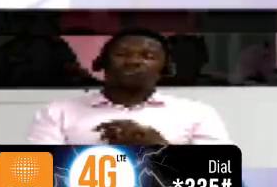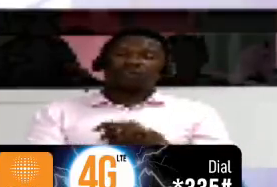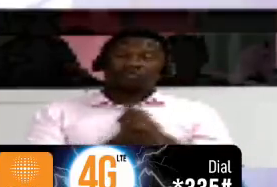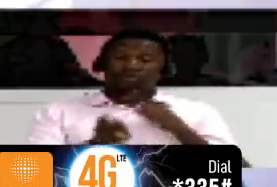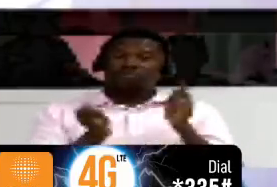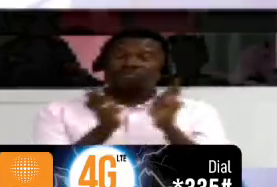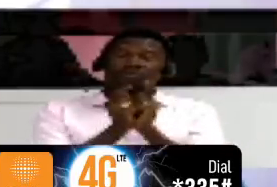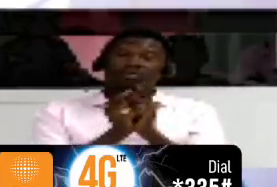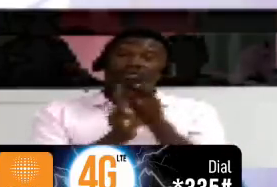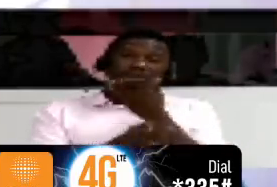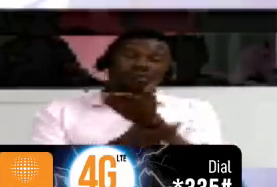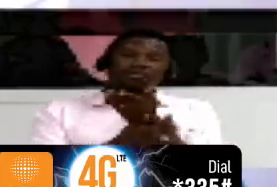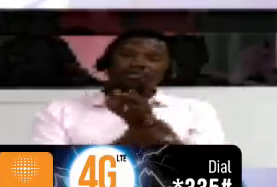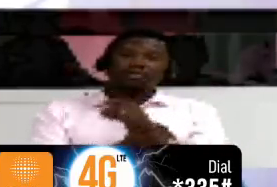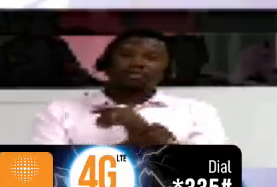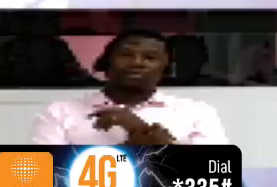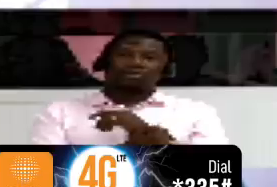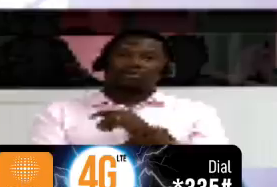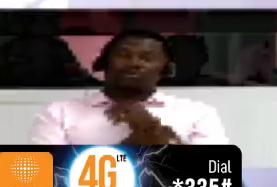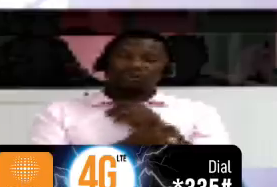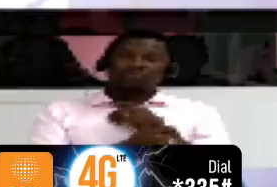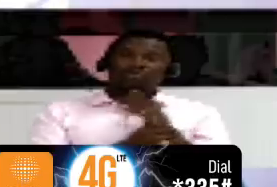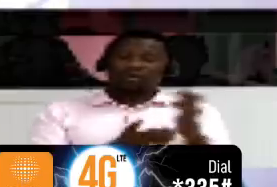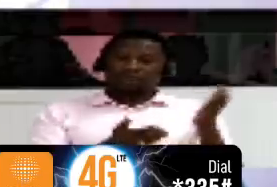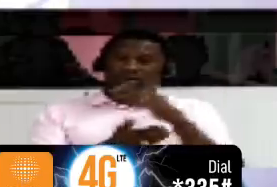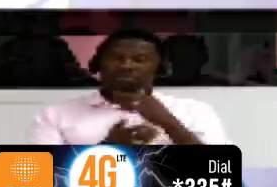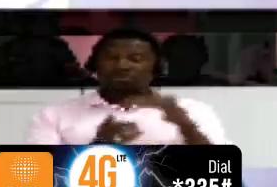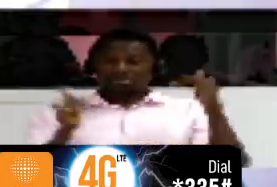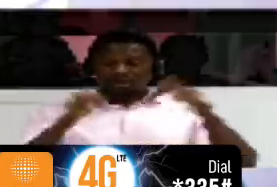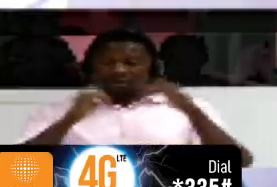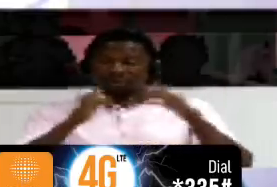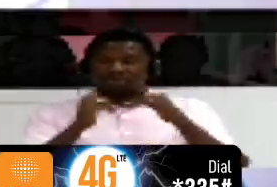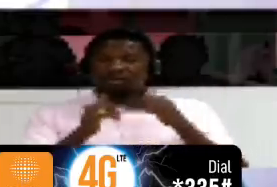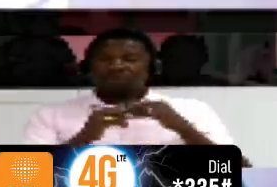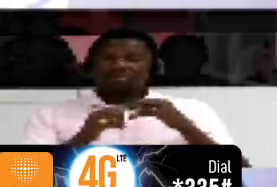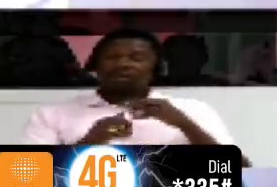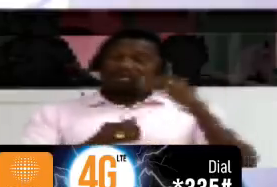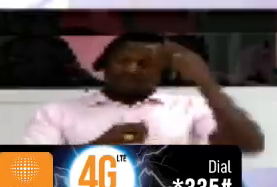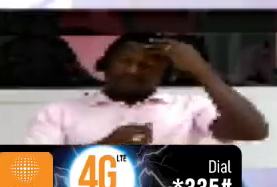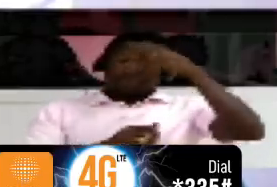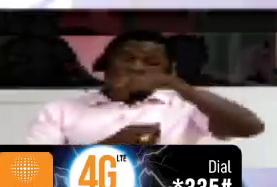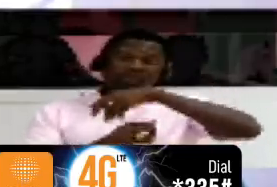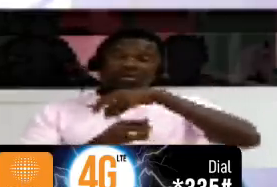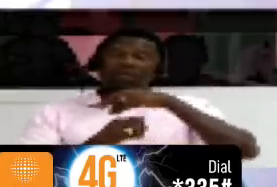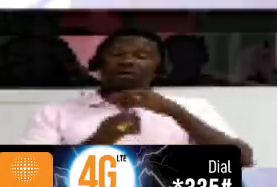We found them, and we were summoned to the principal's office for a meeting.